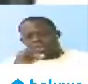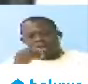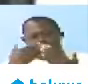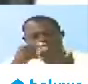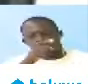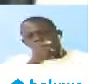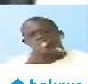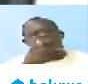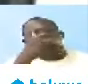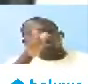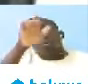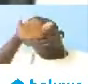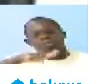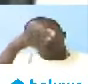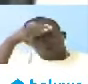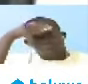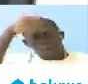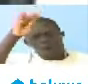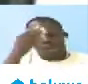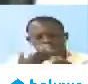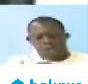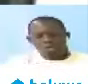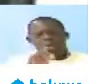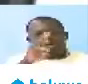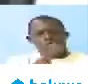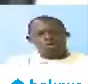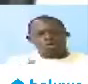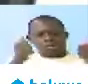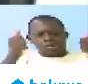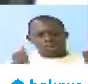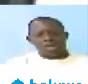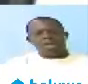him that you are a small boy, it's just now that you sat on this